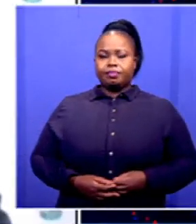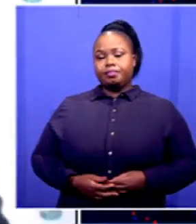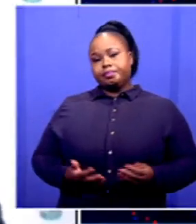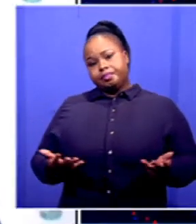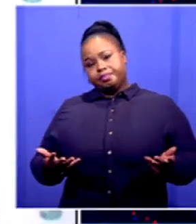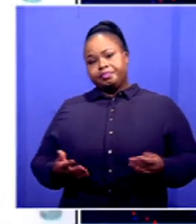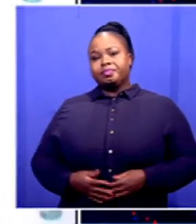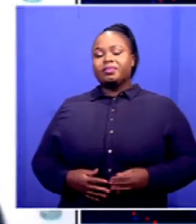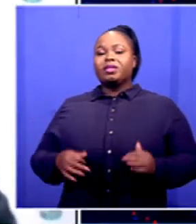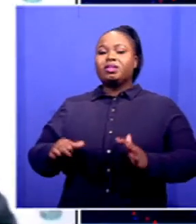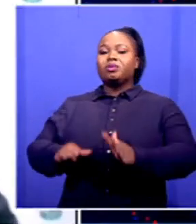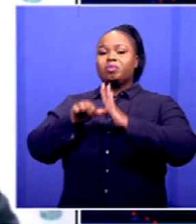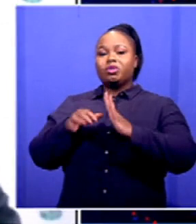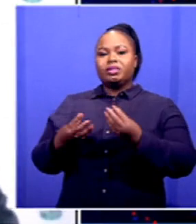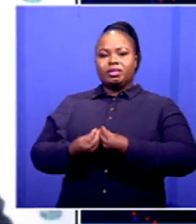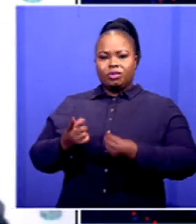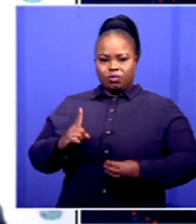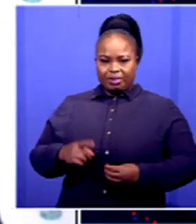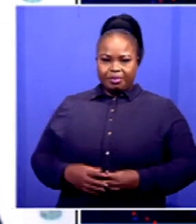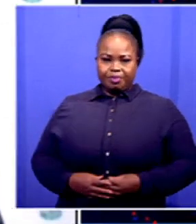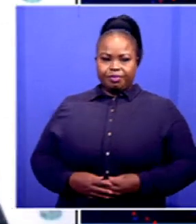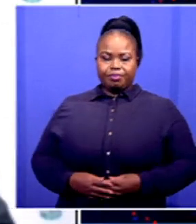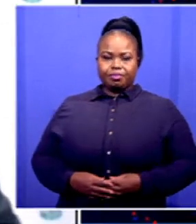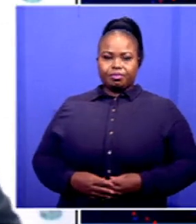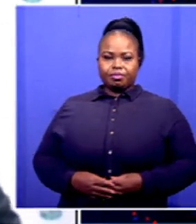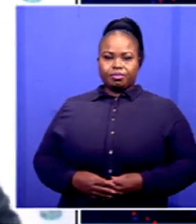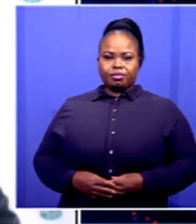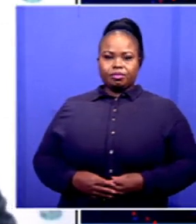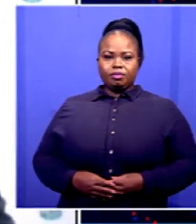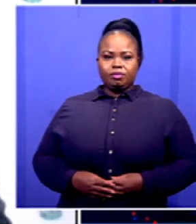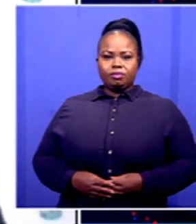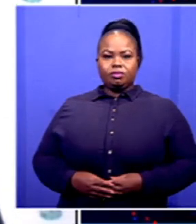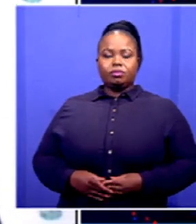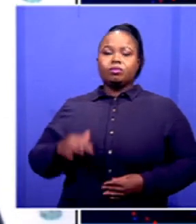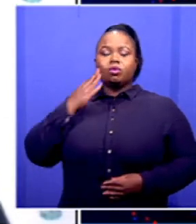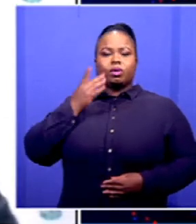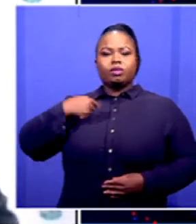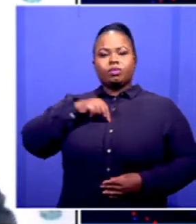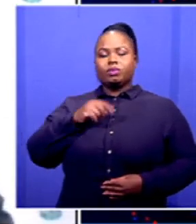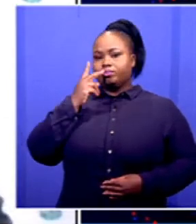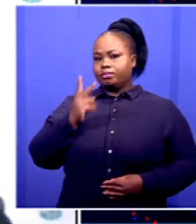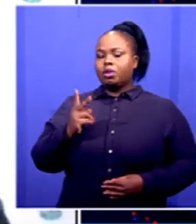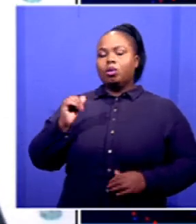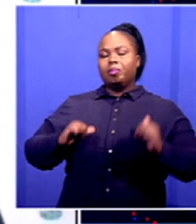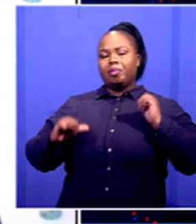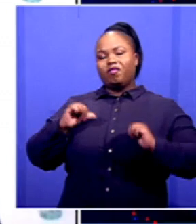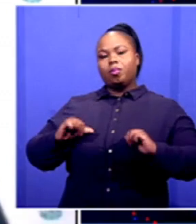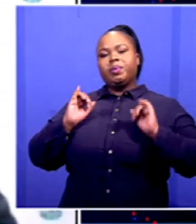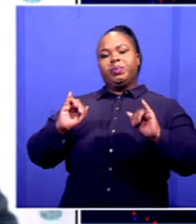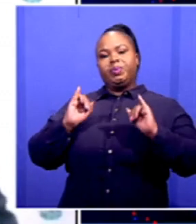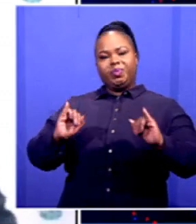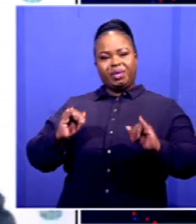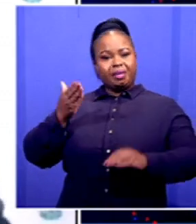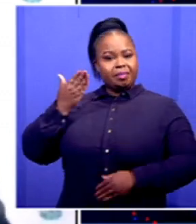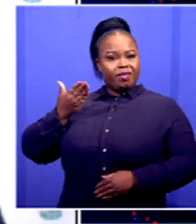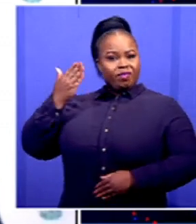Well, the most important thing, Griselda, when we realize our poor performance, we're